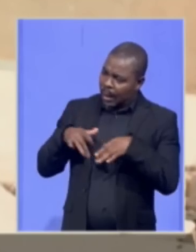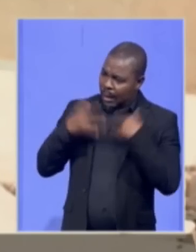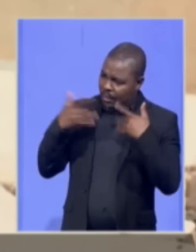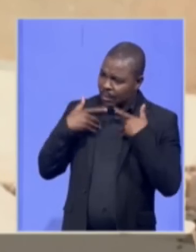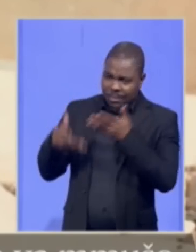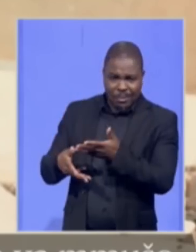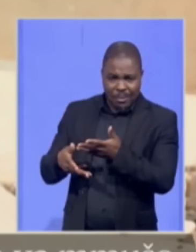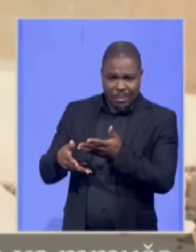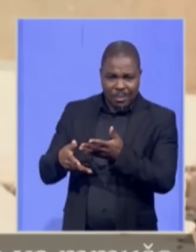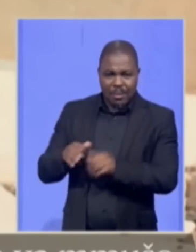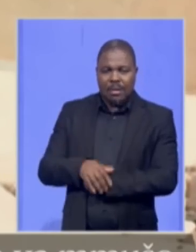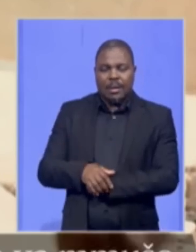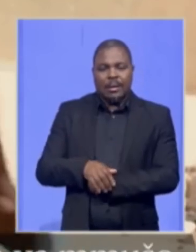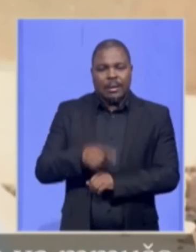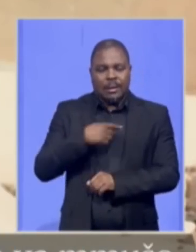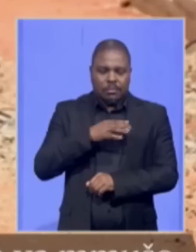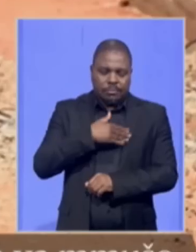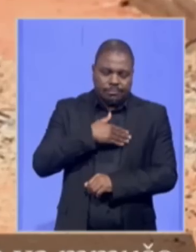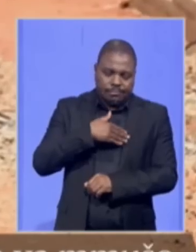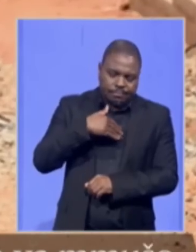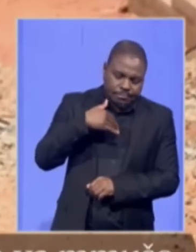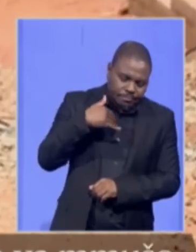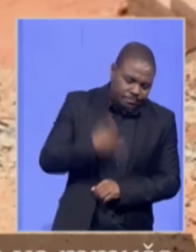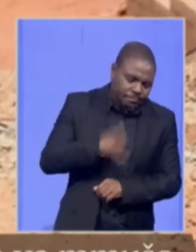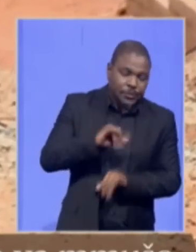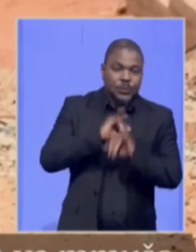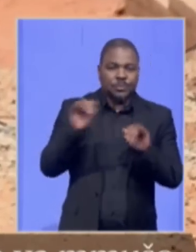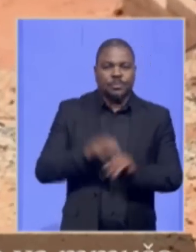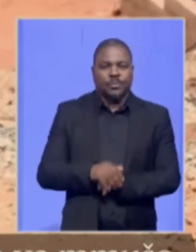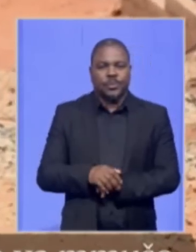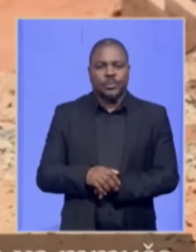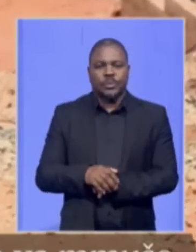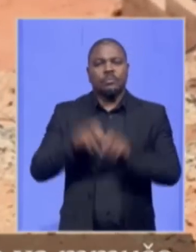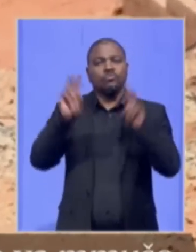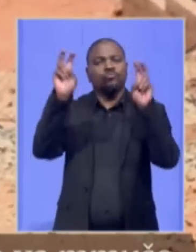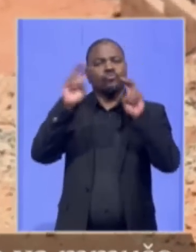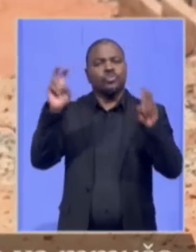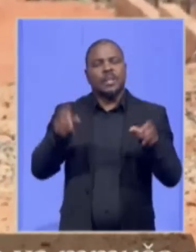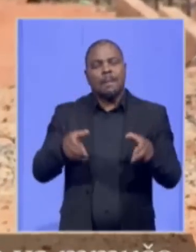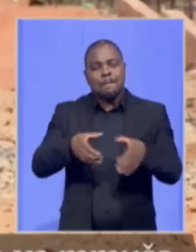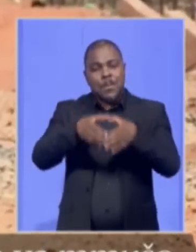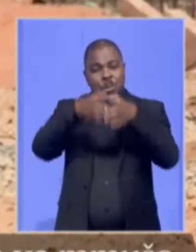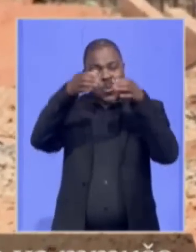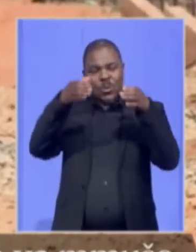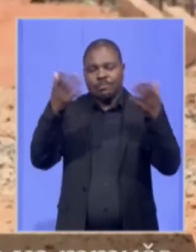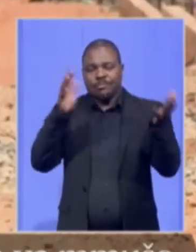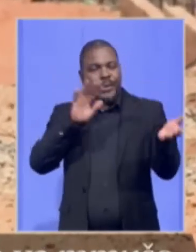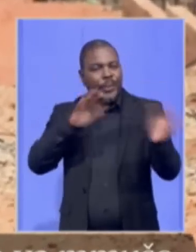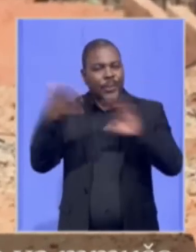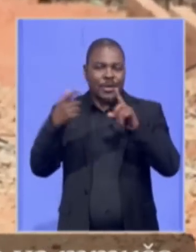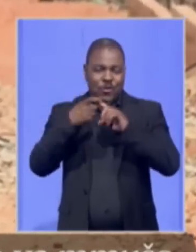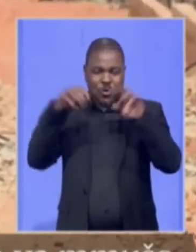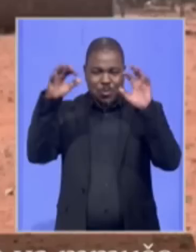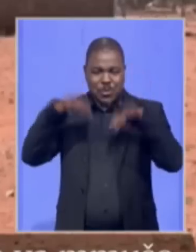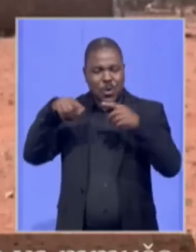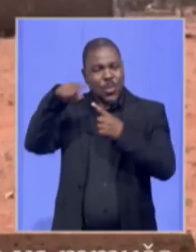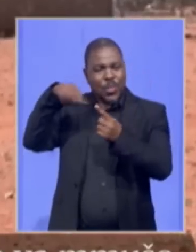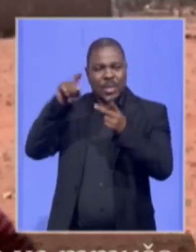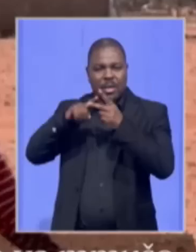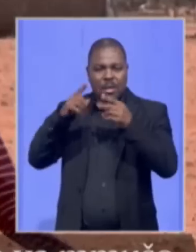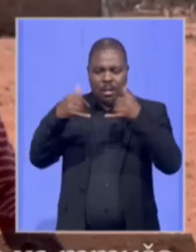baka ke go ba gona ke kgopšegago. Mananeo go parara a mohlagase a sentšwe ke moya wa matlakadibe le go tlogela